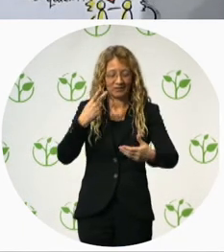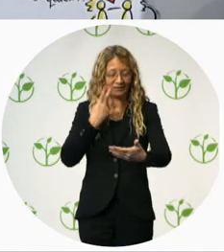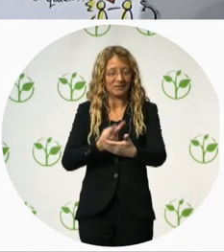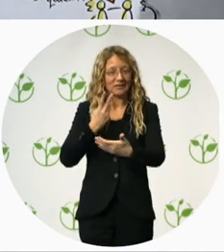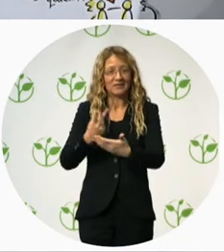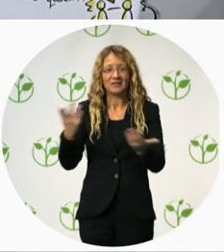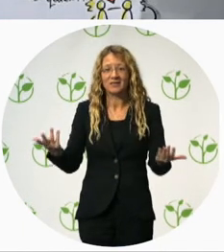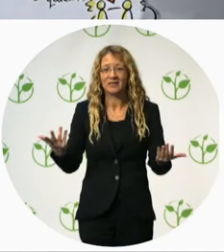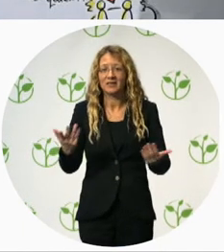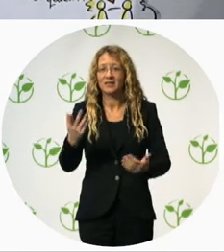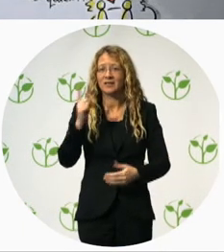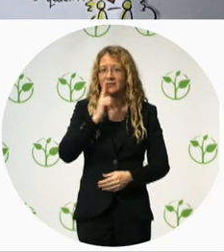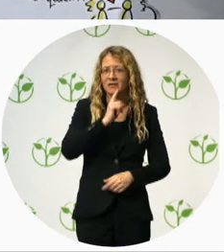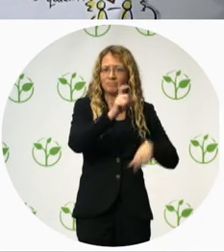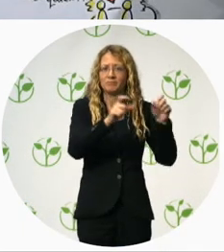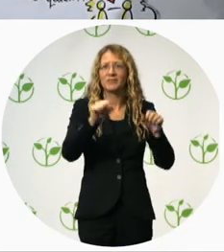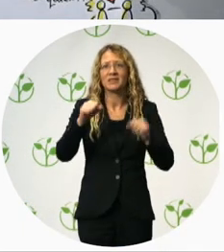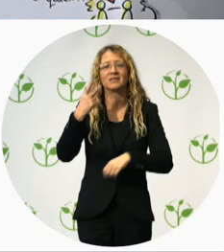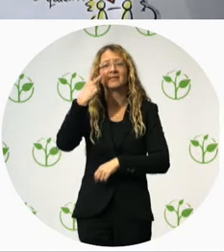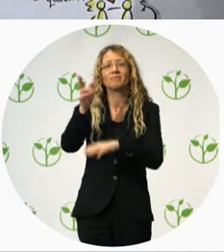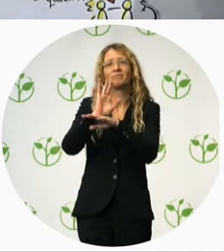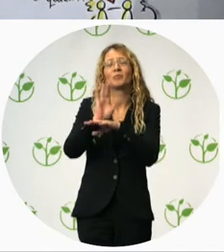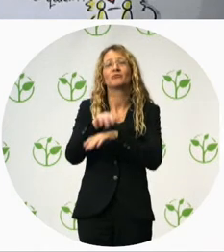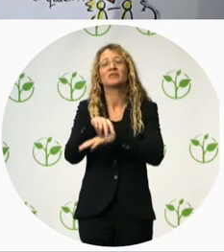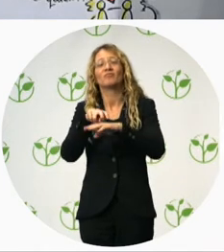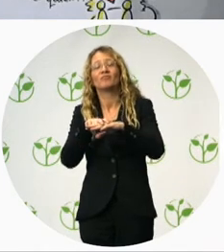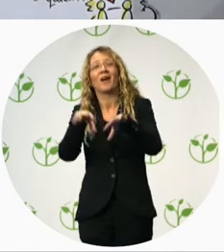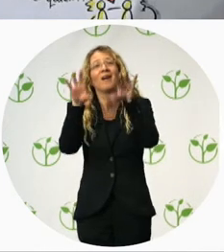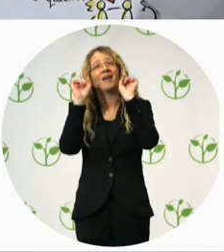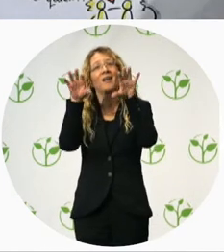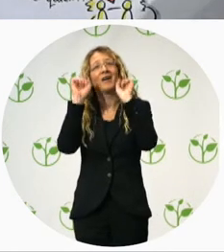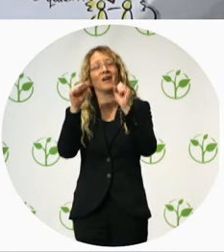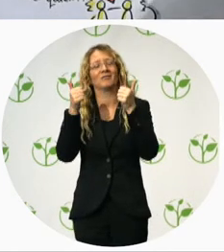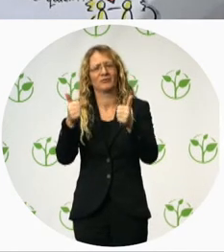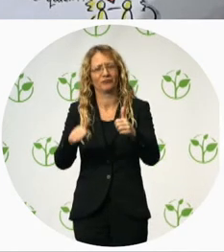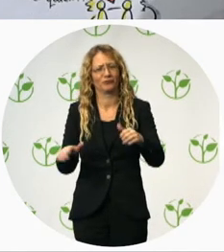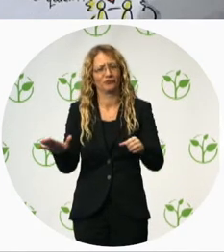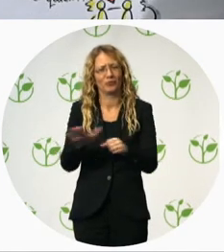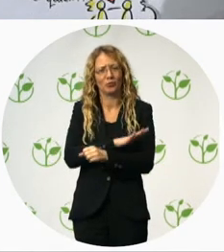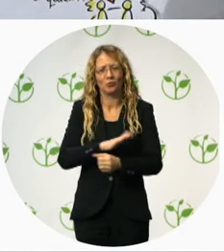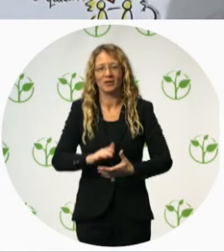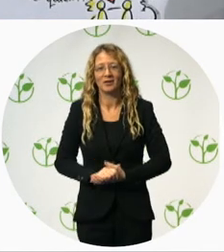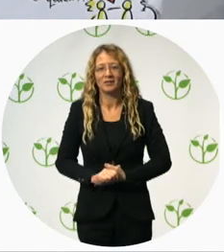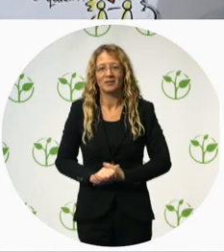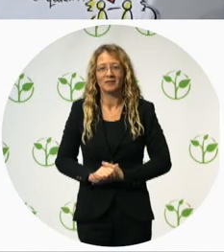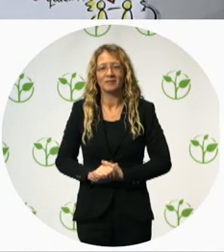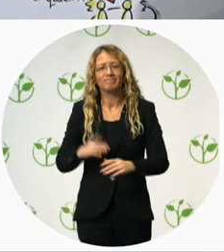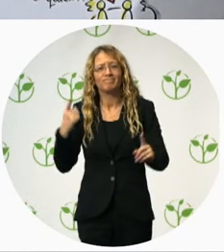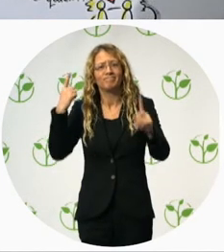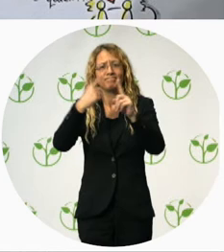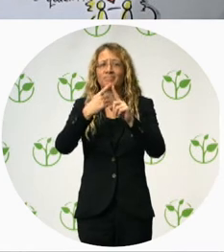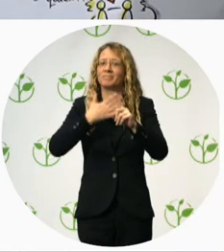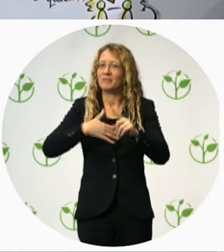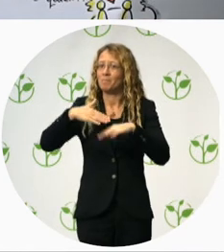films better. Goal is to distribute the app to everyone. At the moment, they're playing in 12 cities, but the goal is